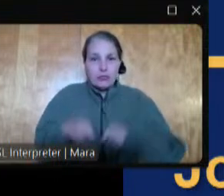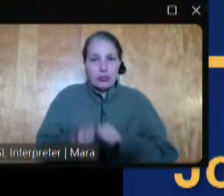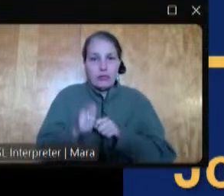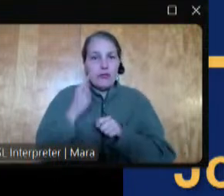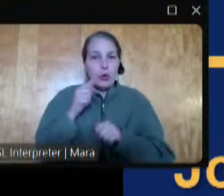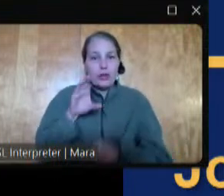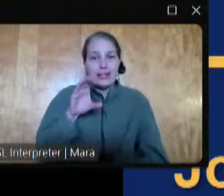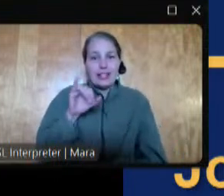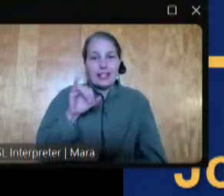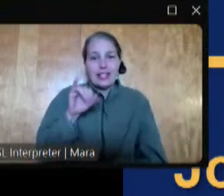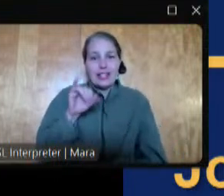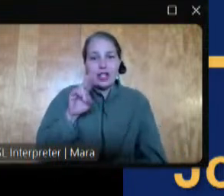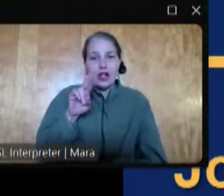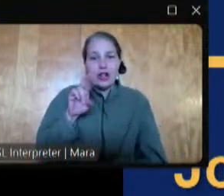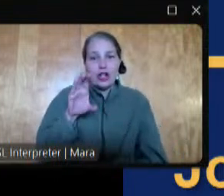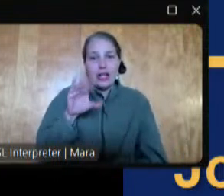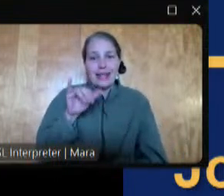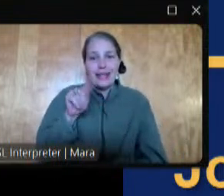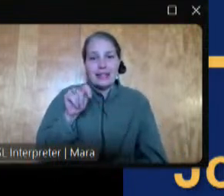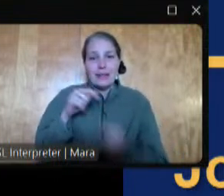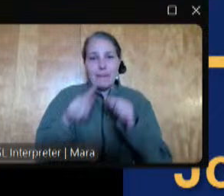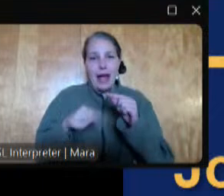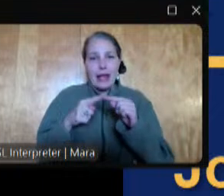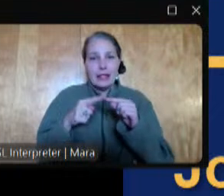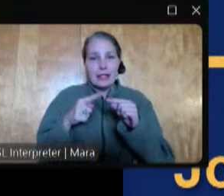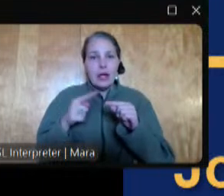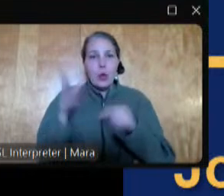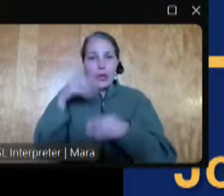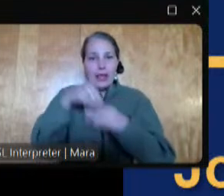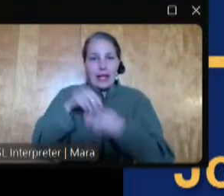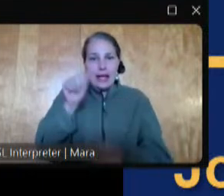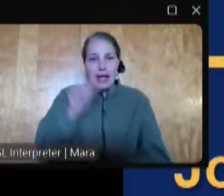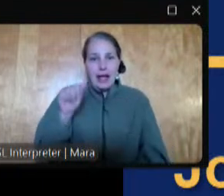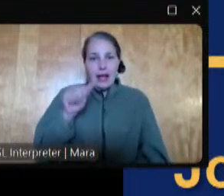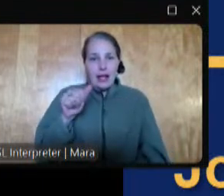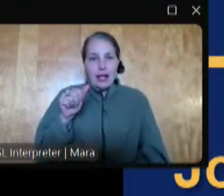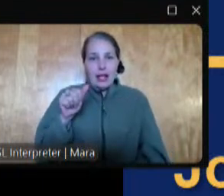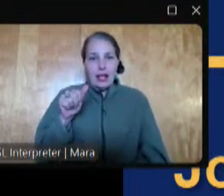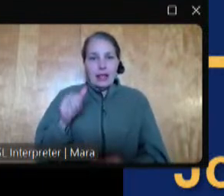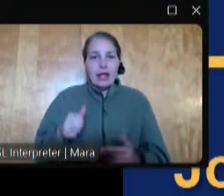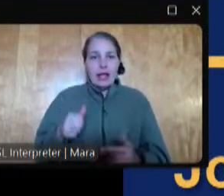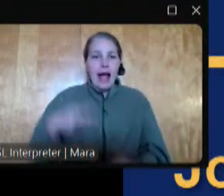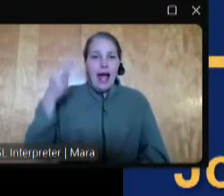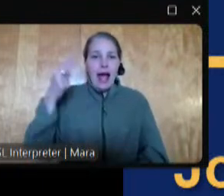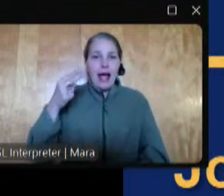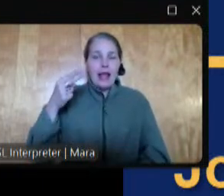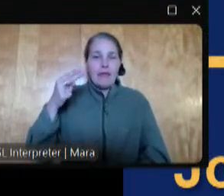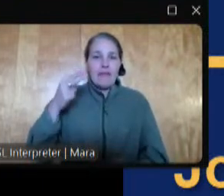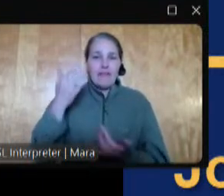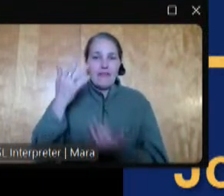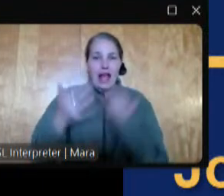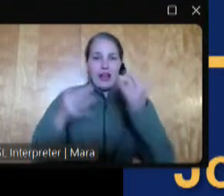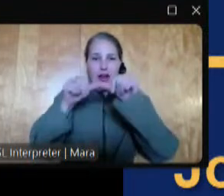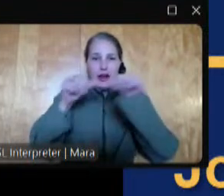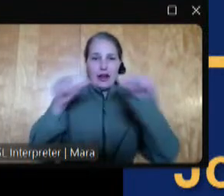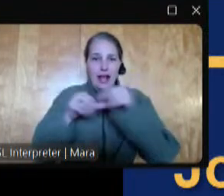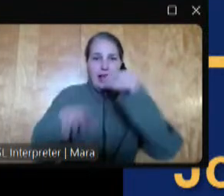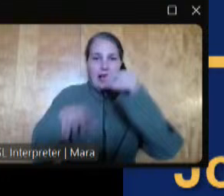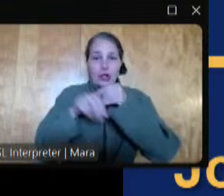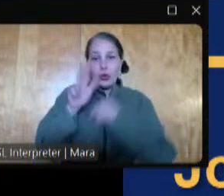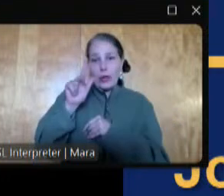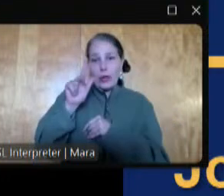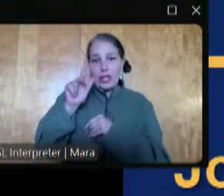an additional 23 miles of circuit miles outside of the high wildfire